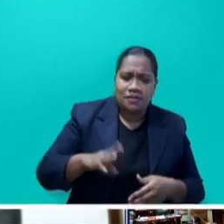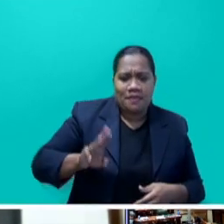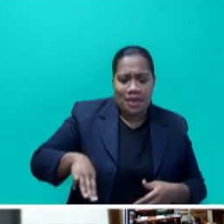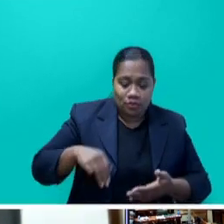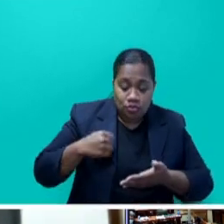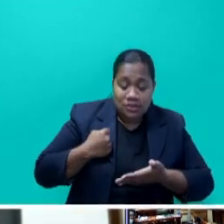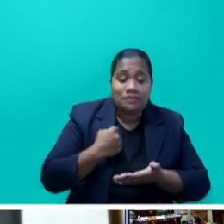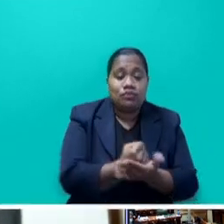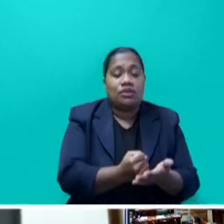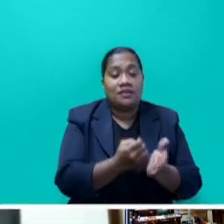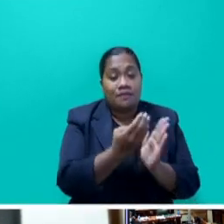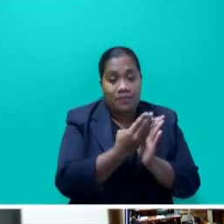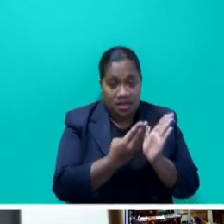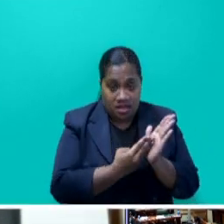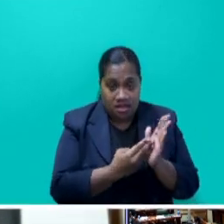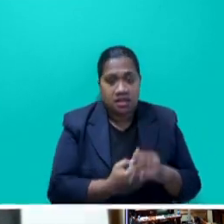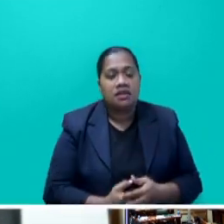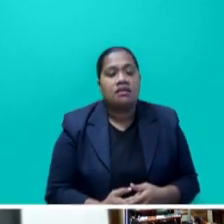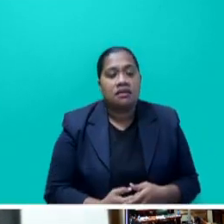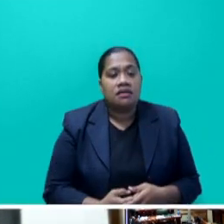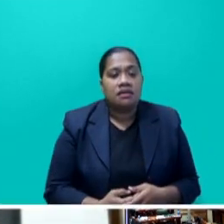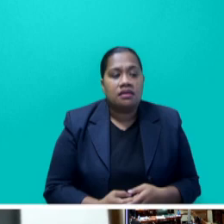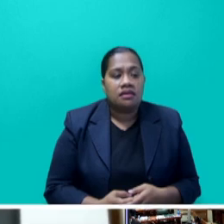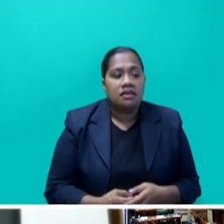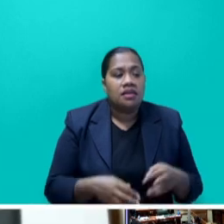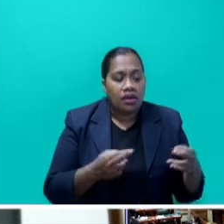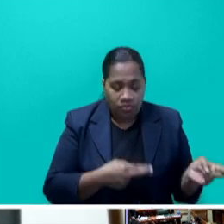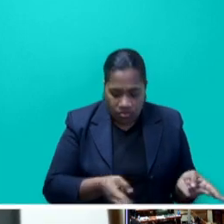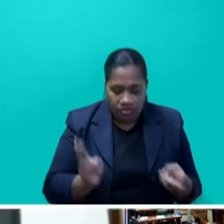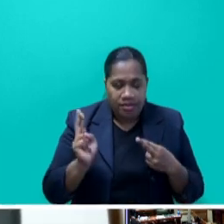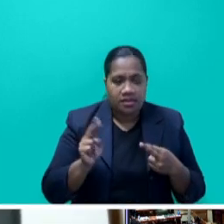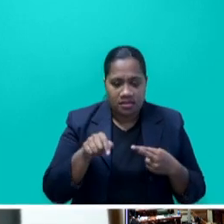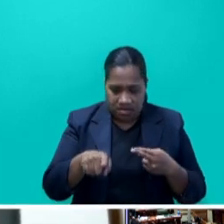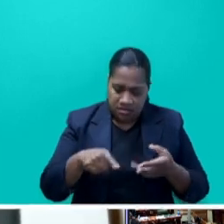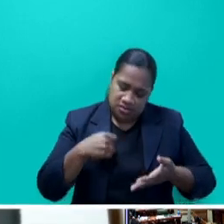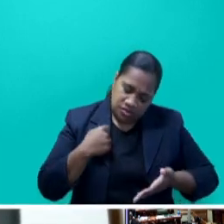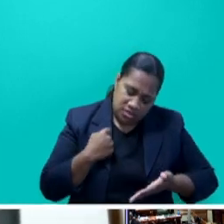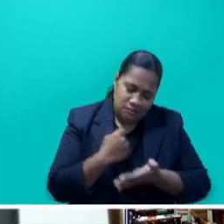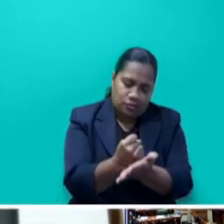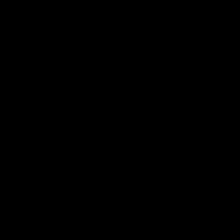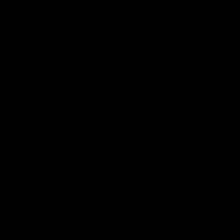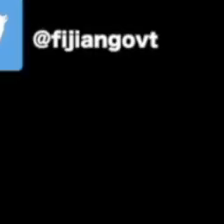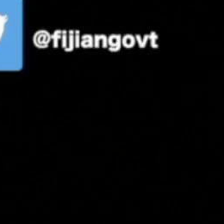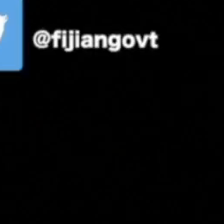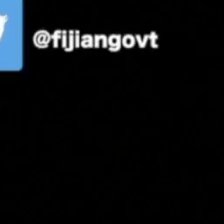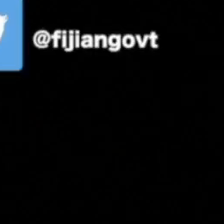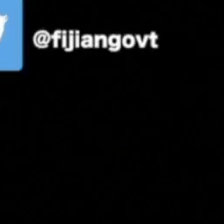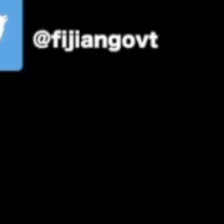bills, and I recommend that these bills be supported by Parliament. Thank you, Mr. Speaker, sir.